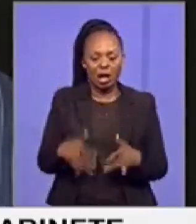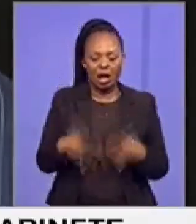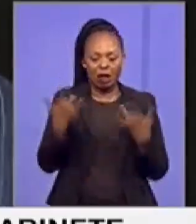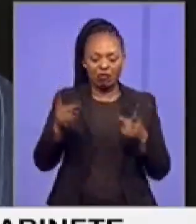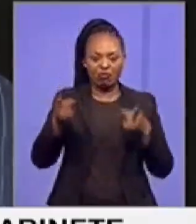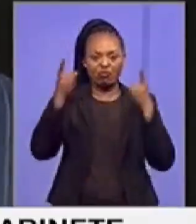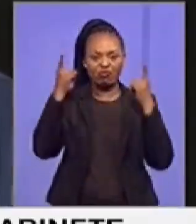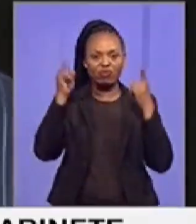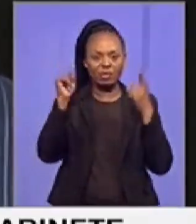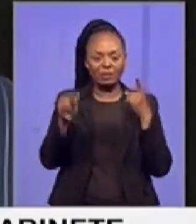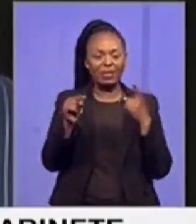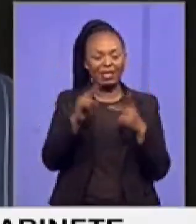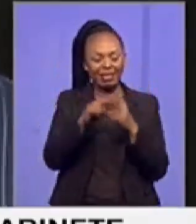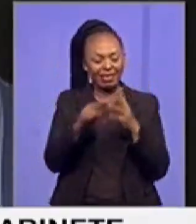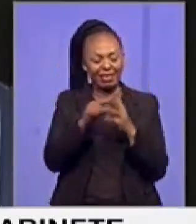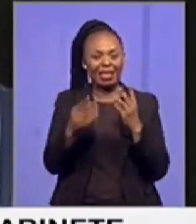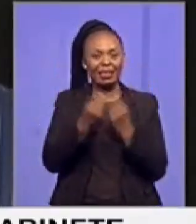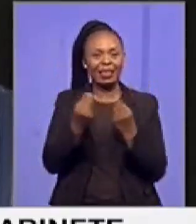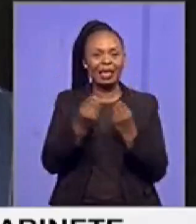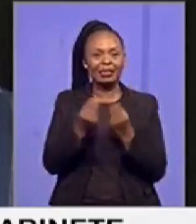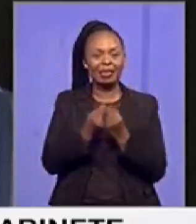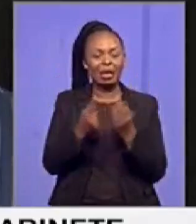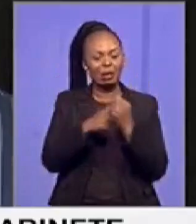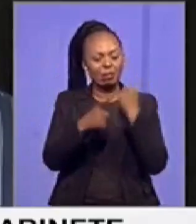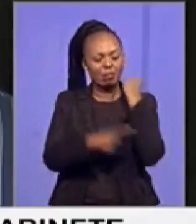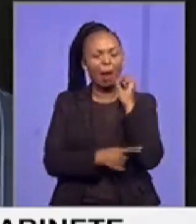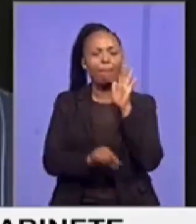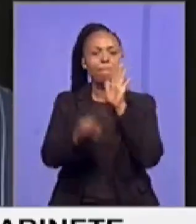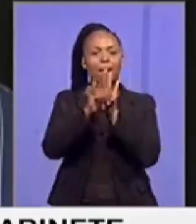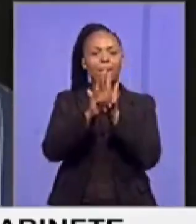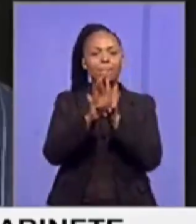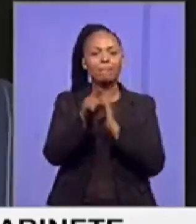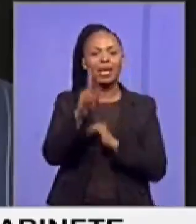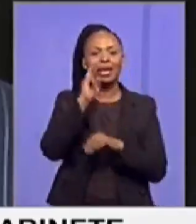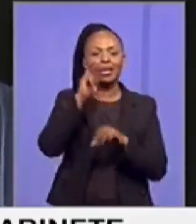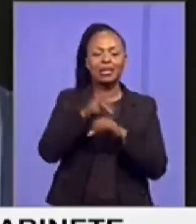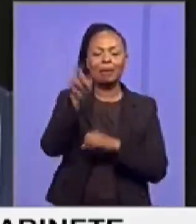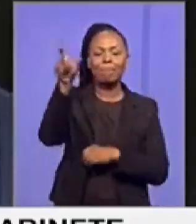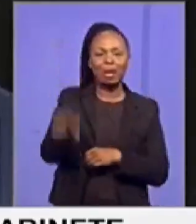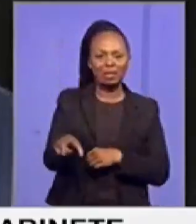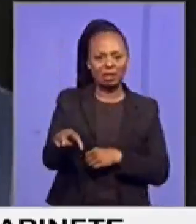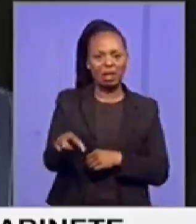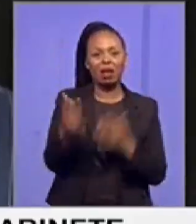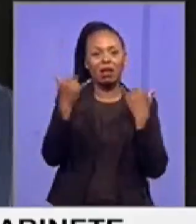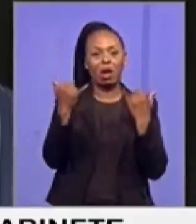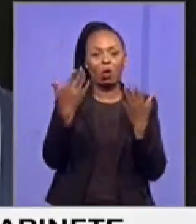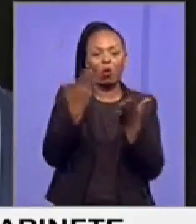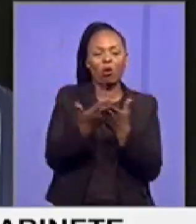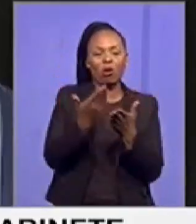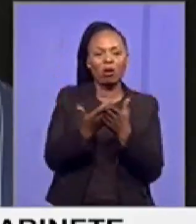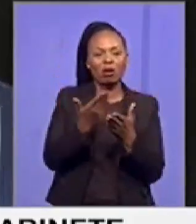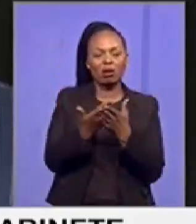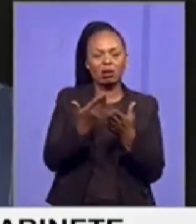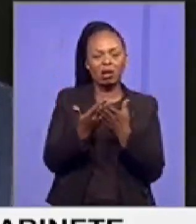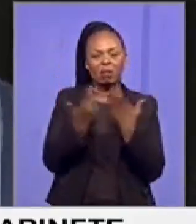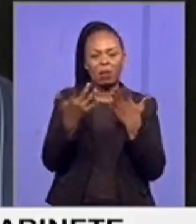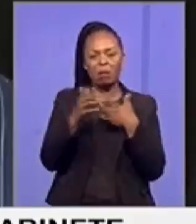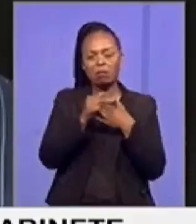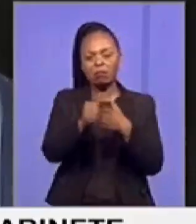ke tsone dintho tse ileng hore mo bofelong di bontsha hore o hlokala motho e ileng hore o batla ho ka tsweletsa